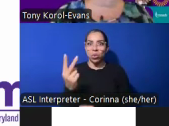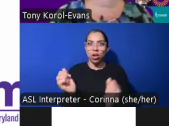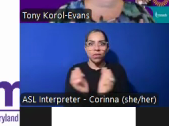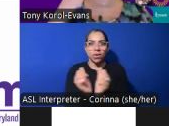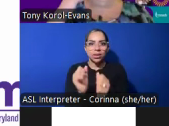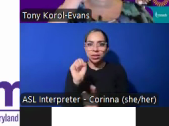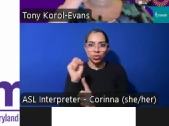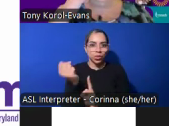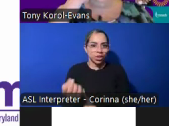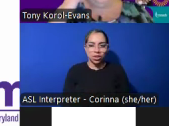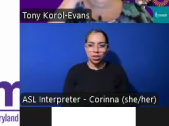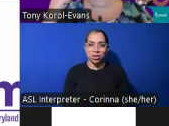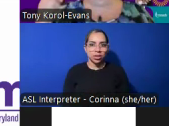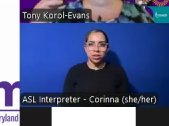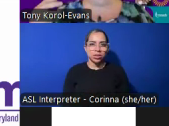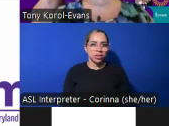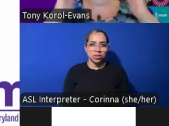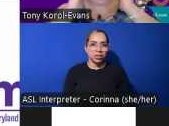We